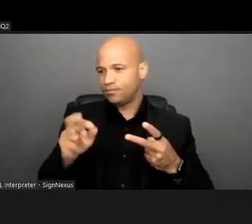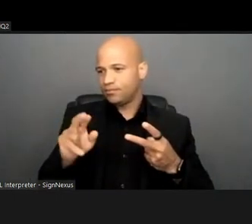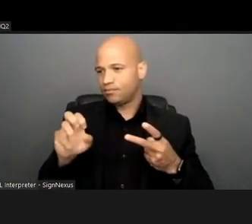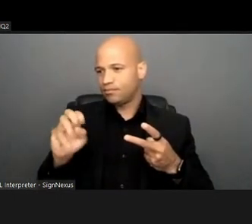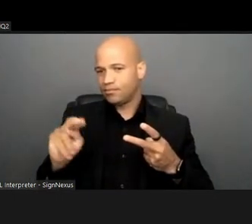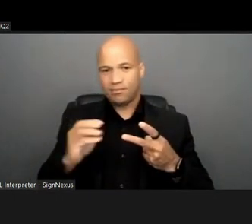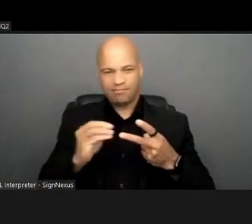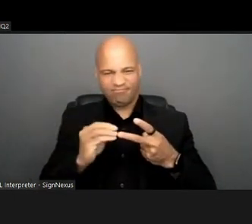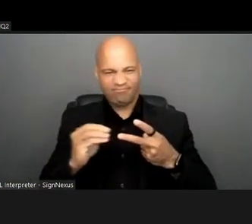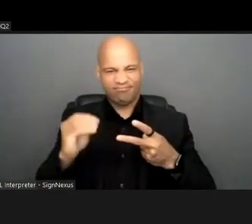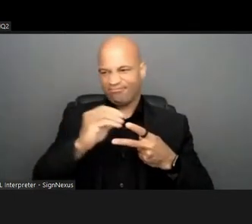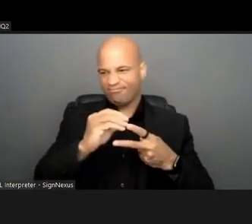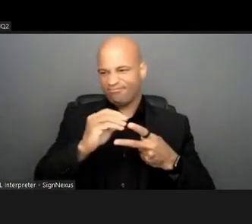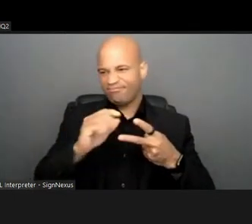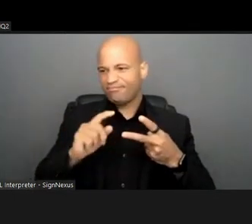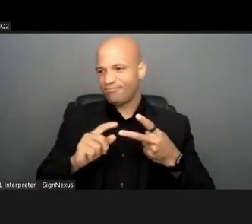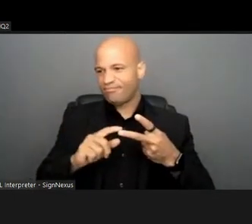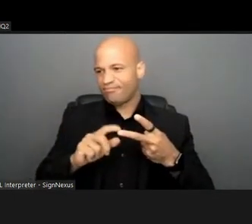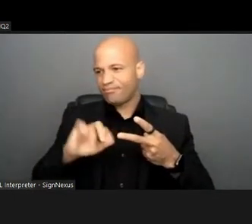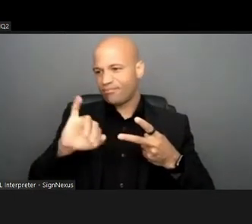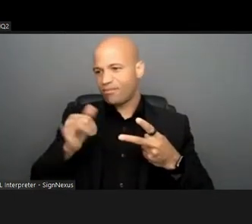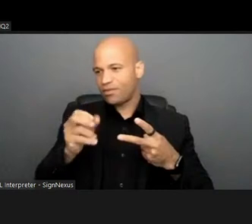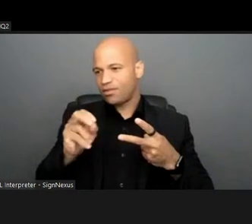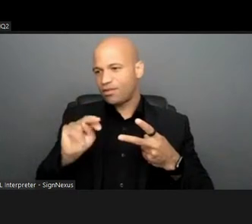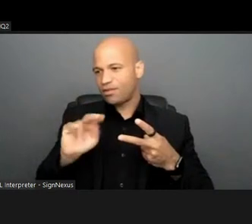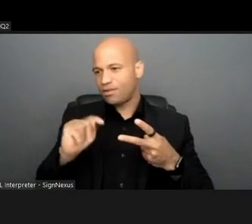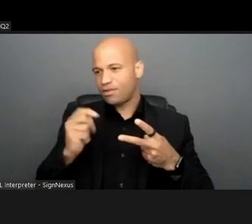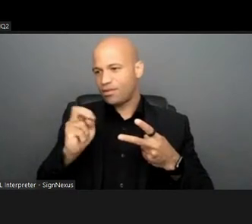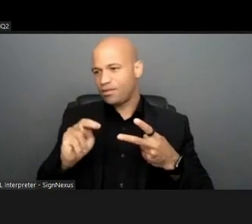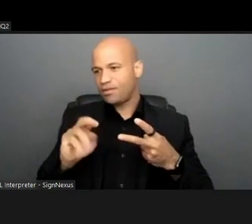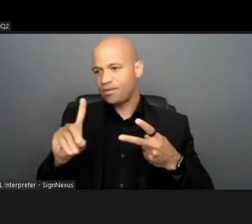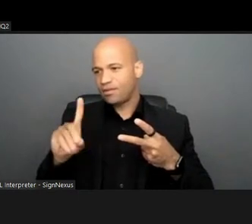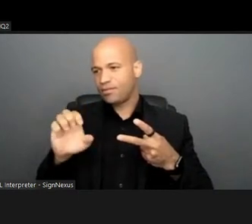Stephen Graham followed by Jonathan De camp